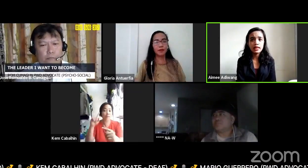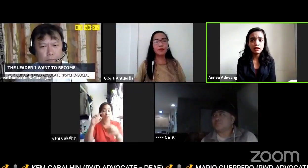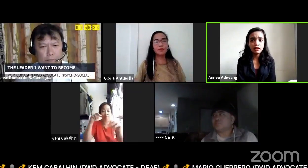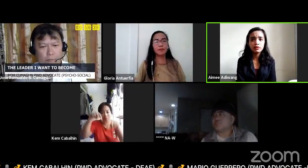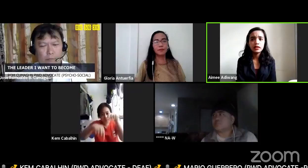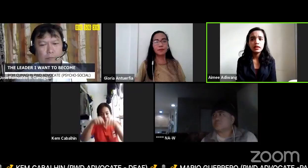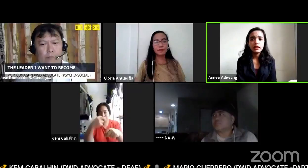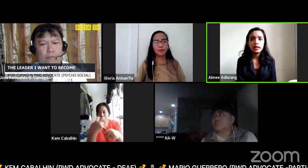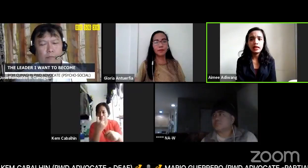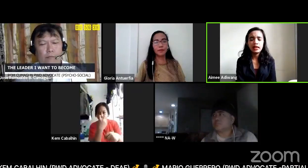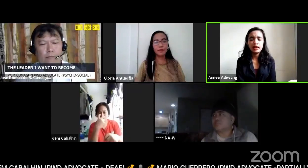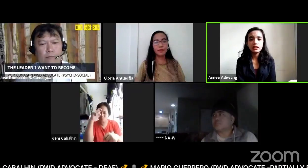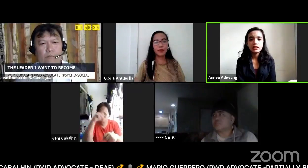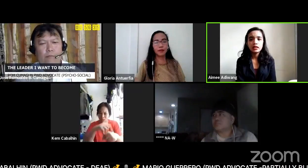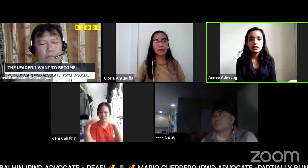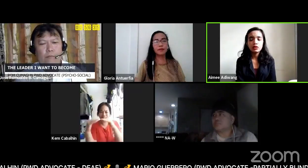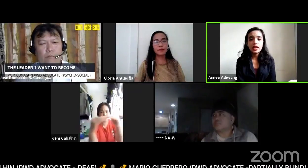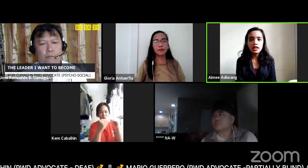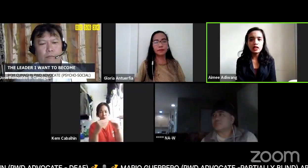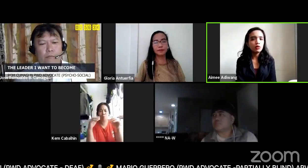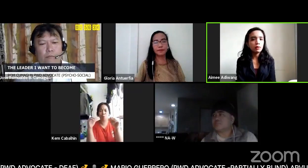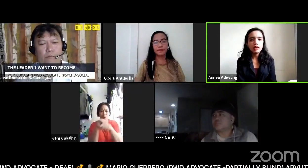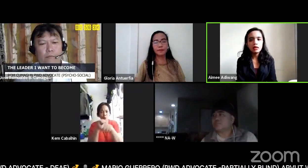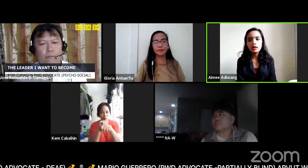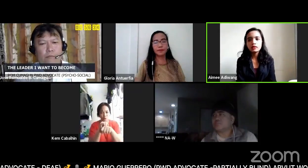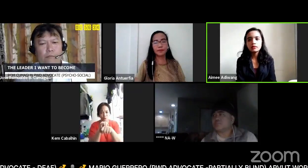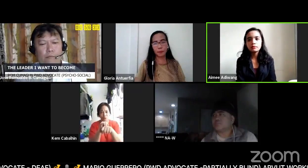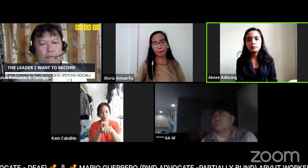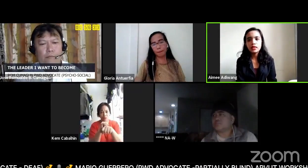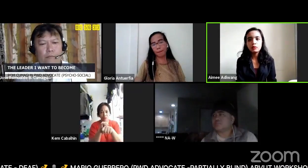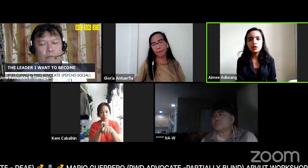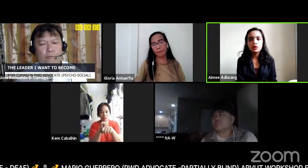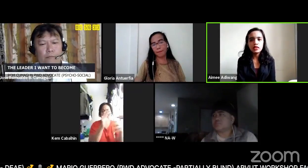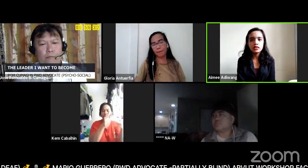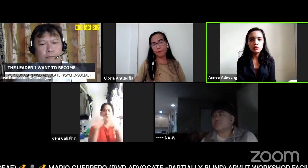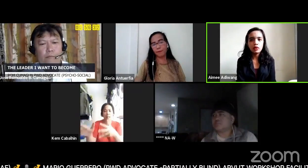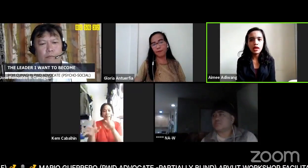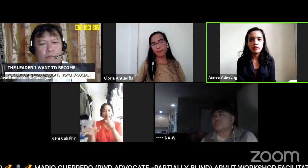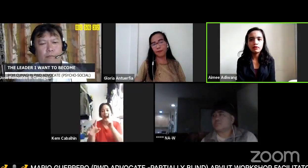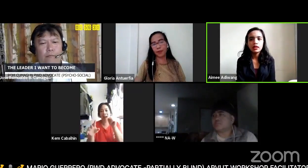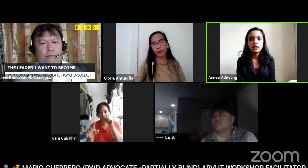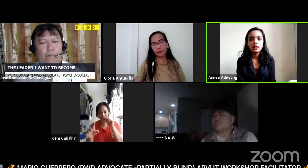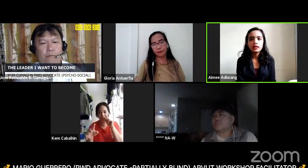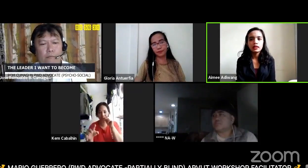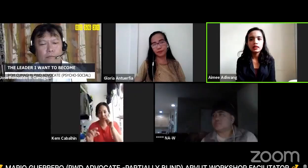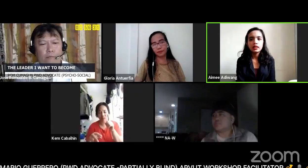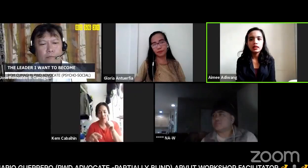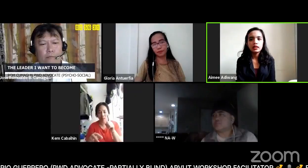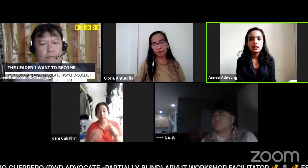from the deaf. And kunwari, yung iba't ibang PWDs that we have,